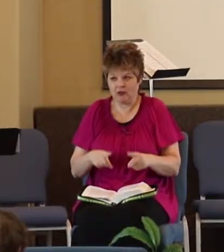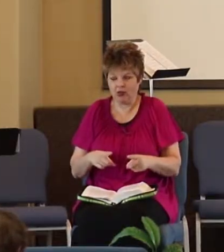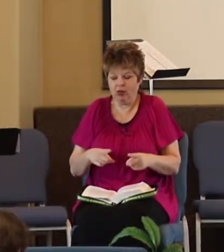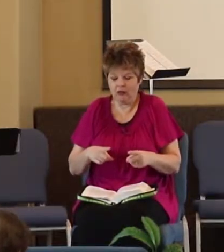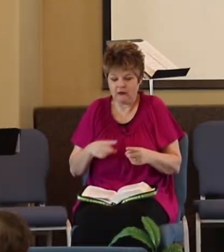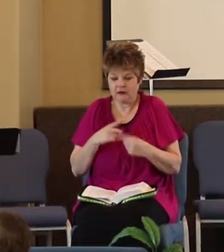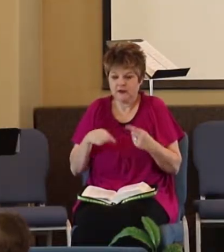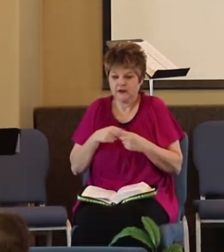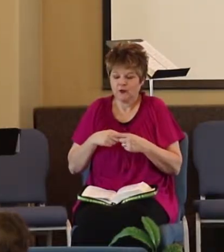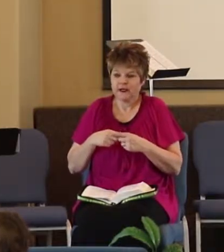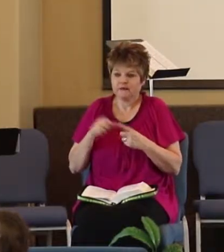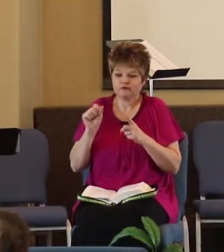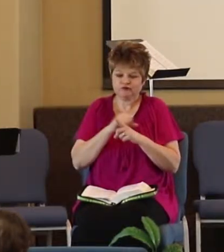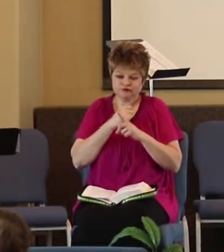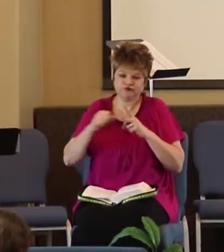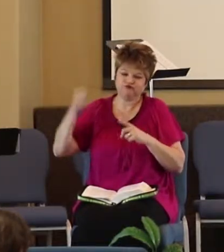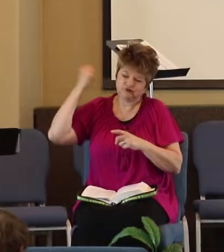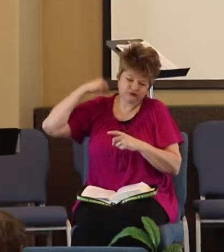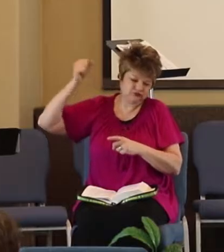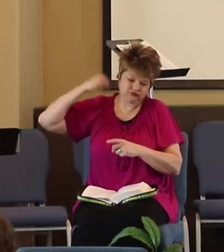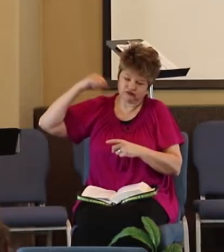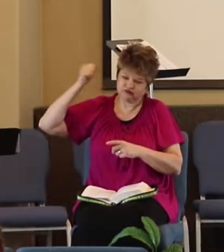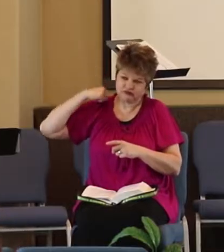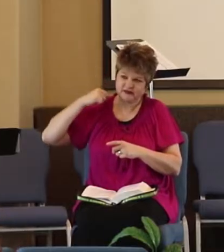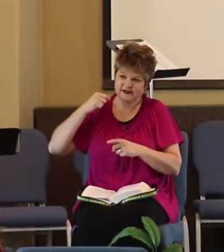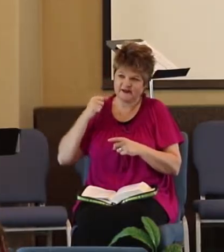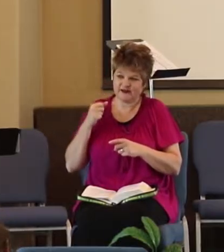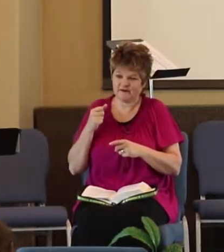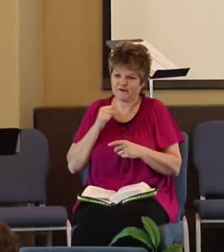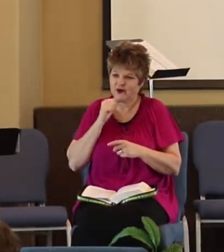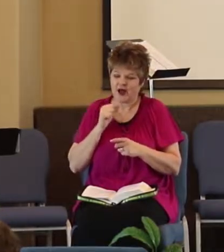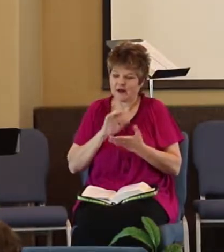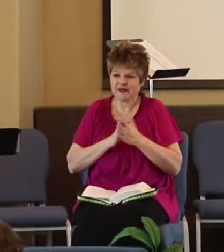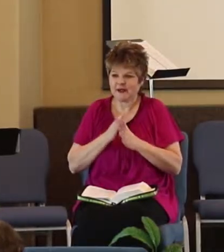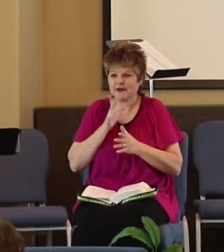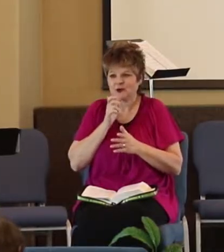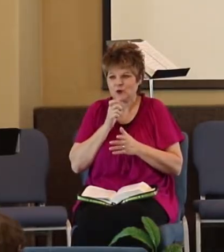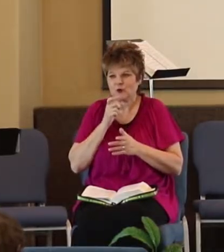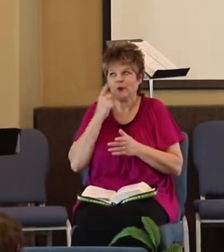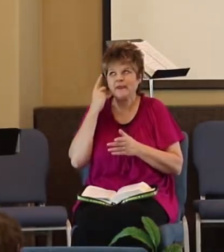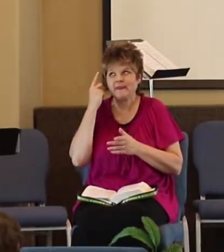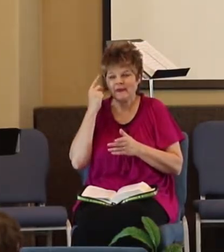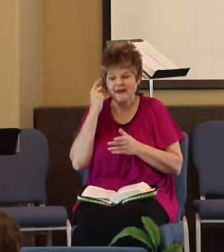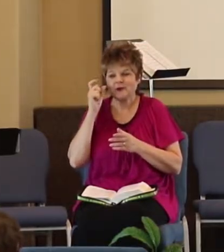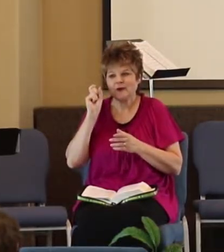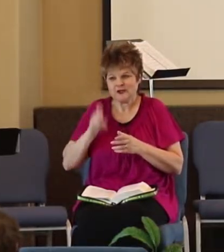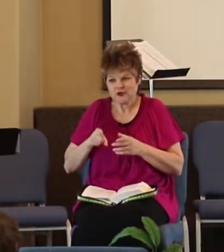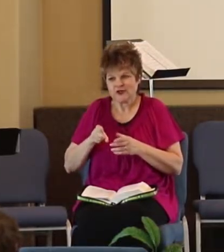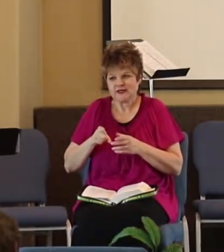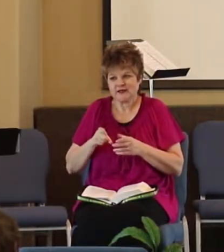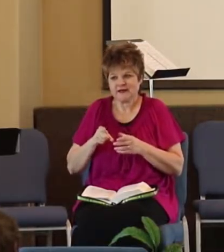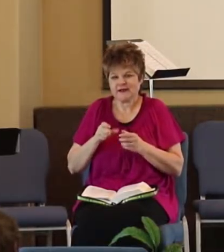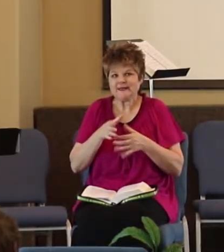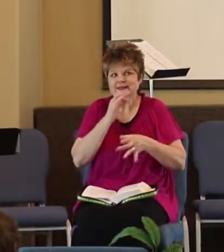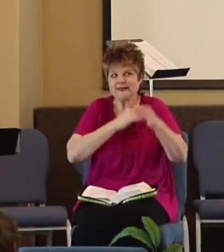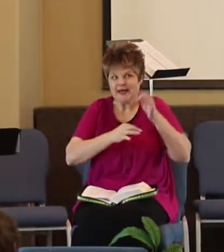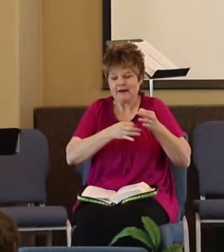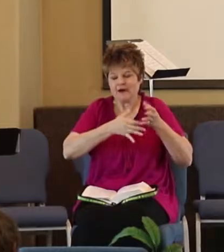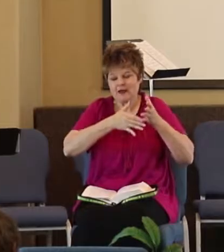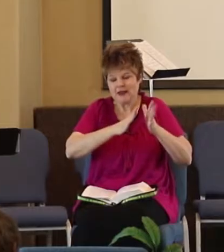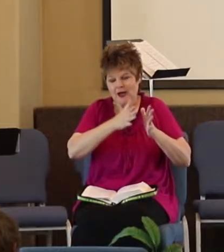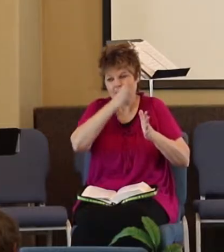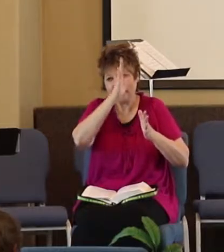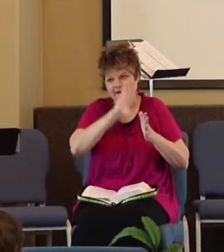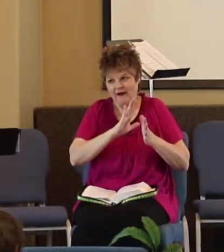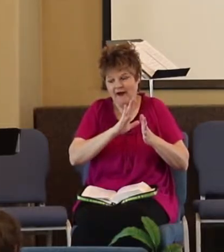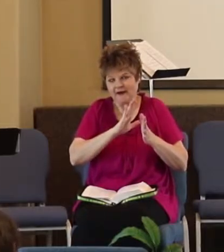beat ourselves up for not being who we think we should be, instead of allowing God